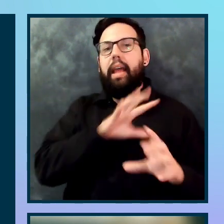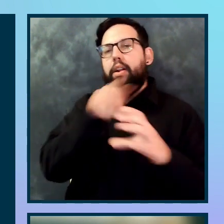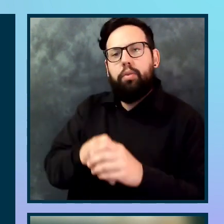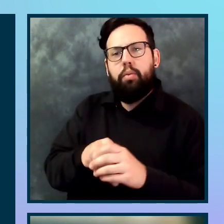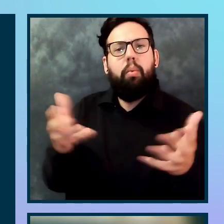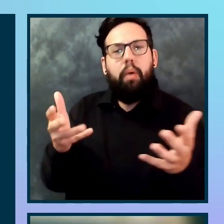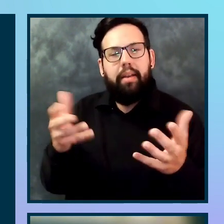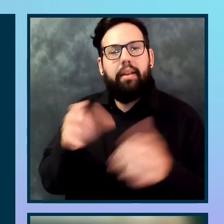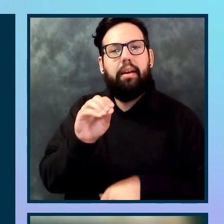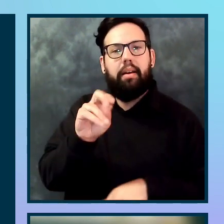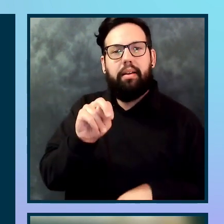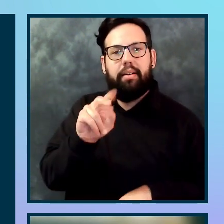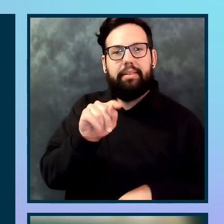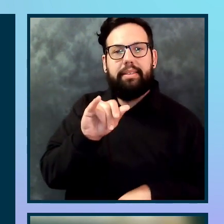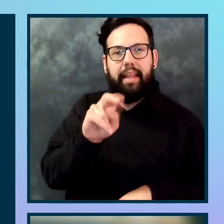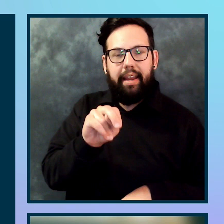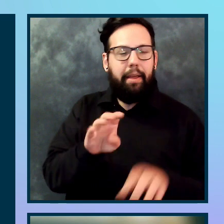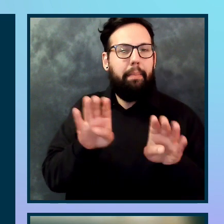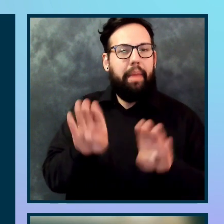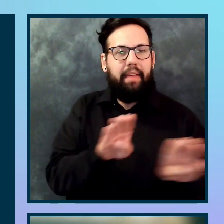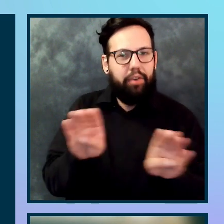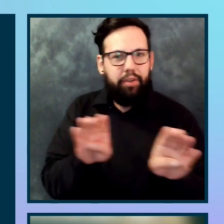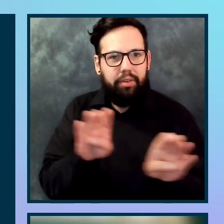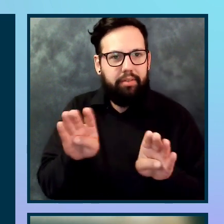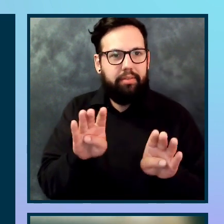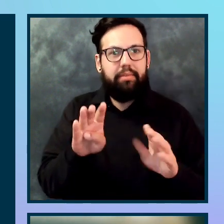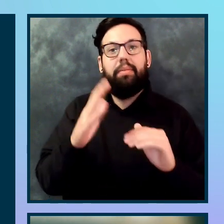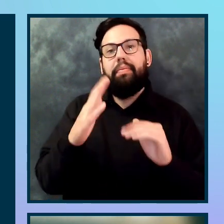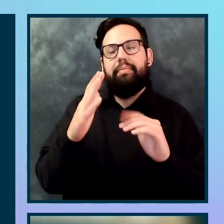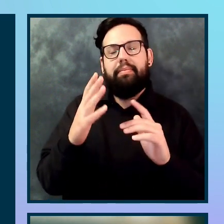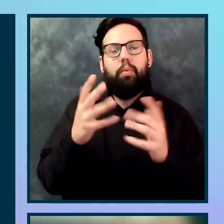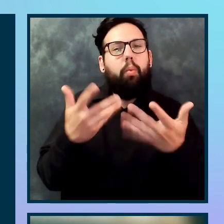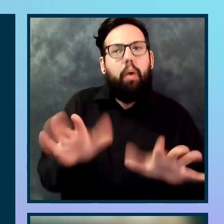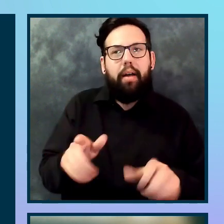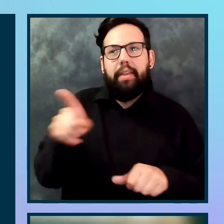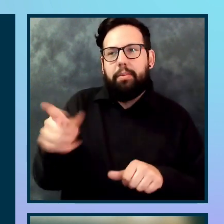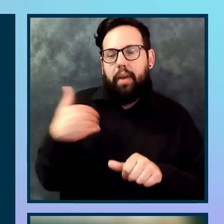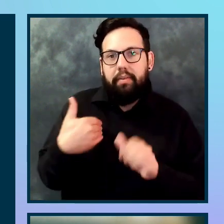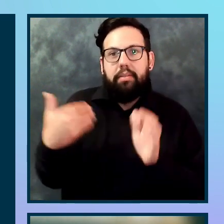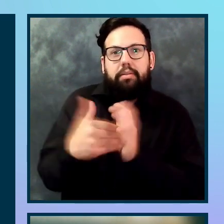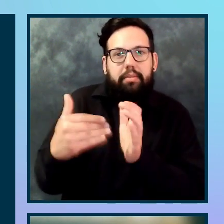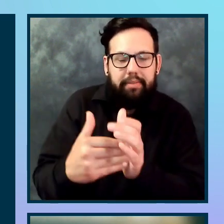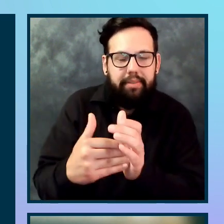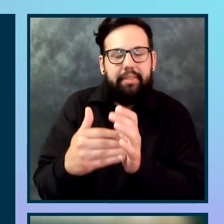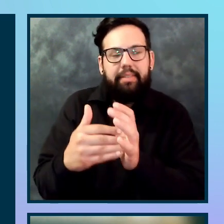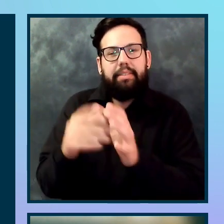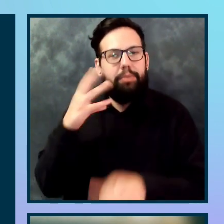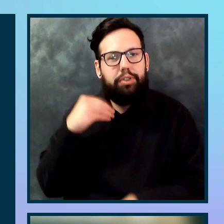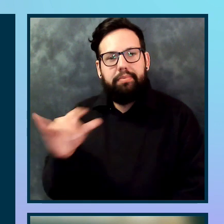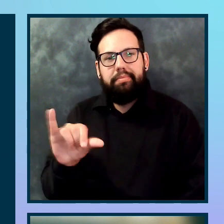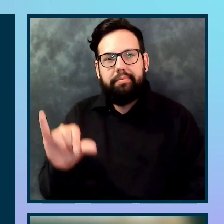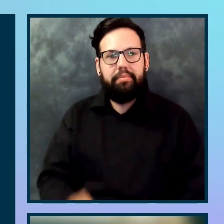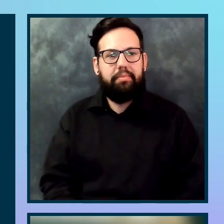behavior, to avoid a potentially repetitive and cumbersome navigation experience. So let's take a look at what